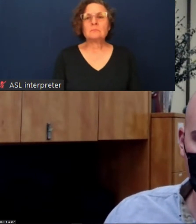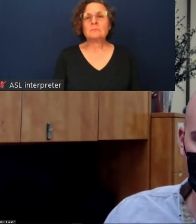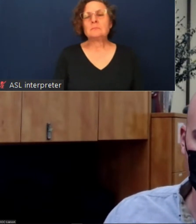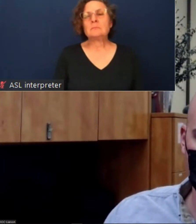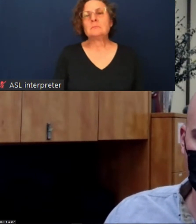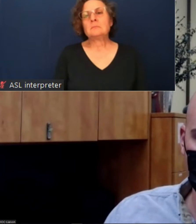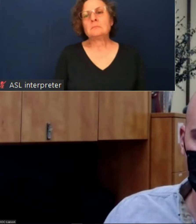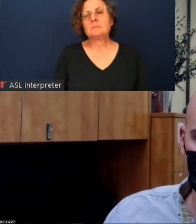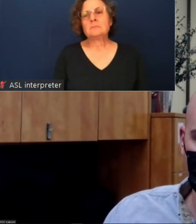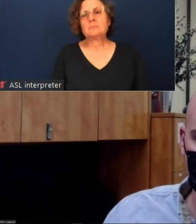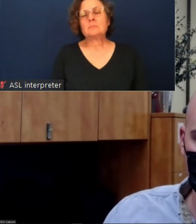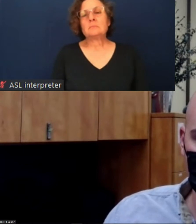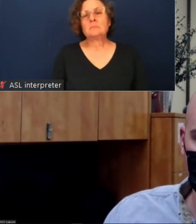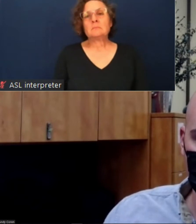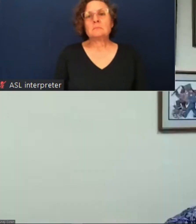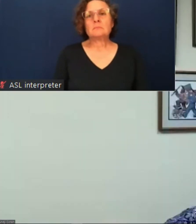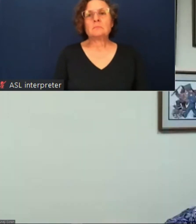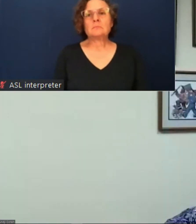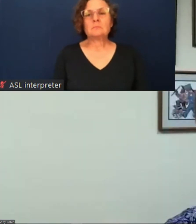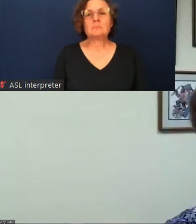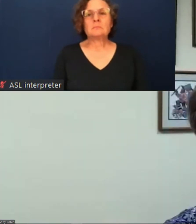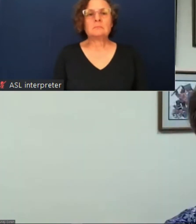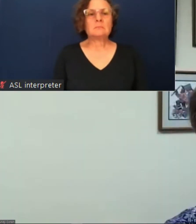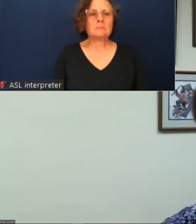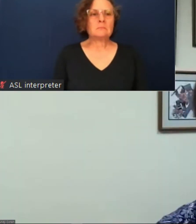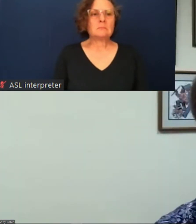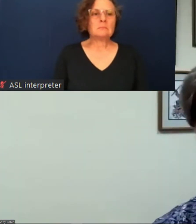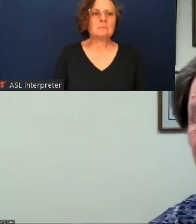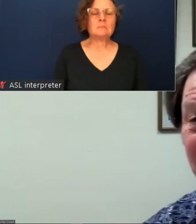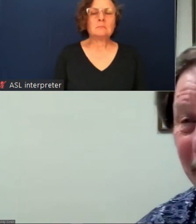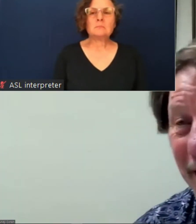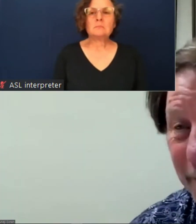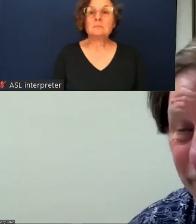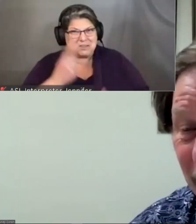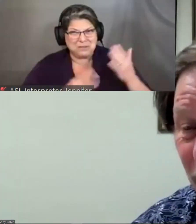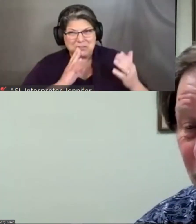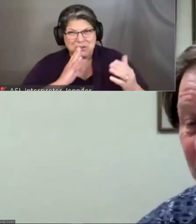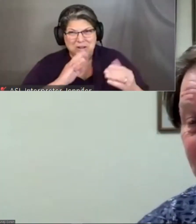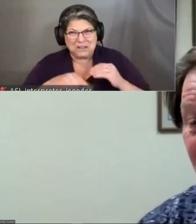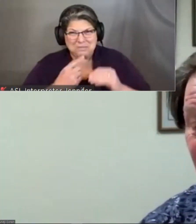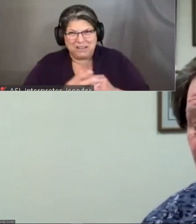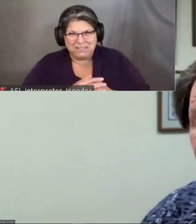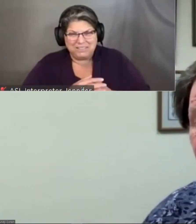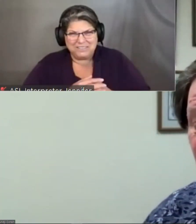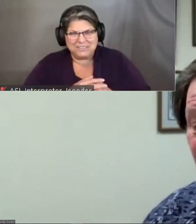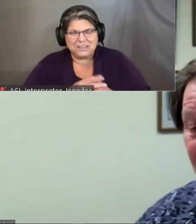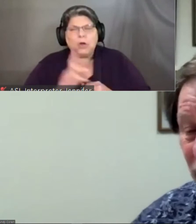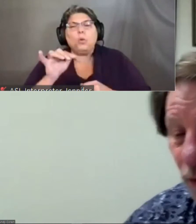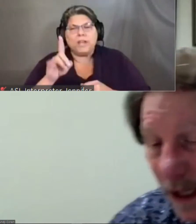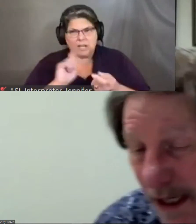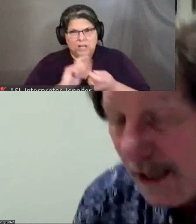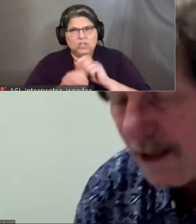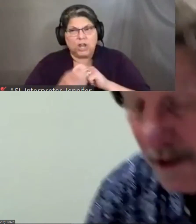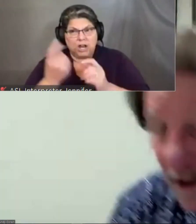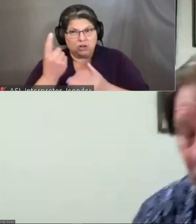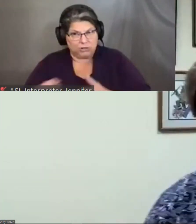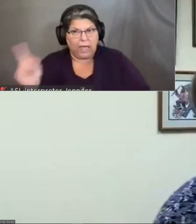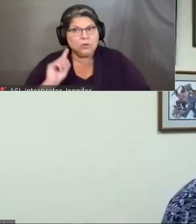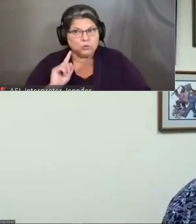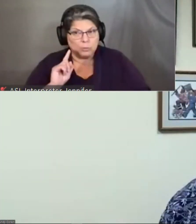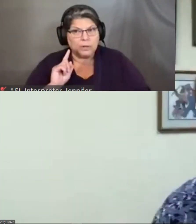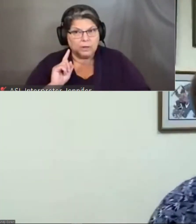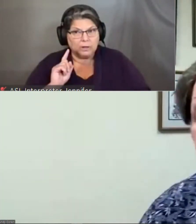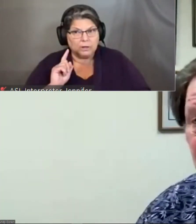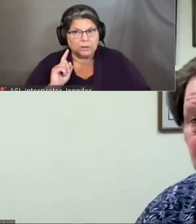website today. I'll have to see what they're referring to. We did make a change last week in